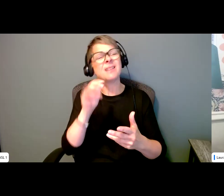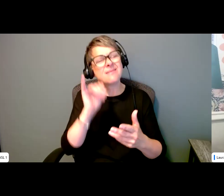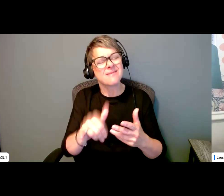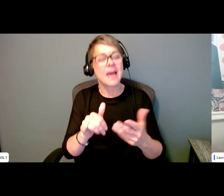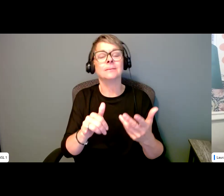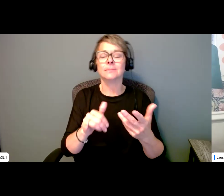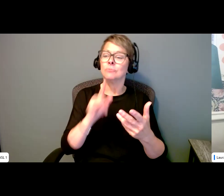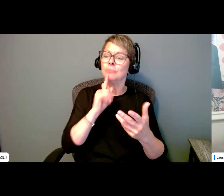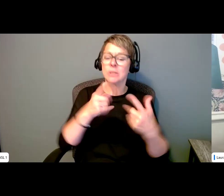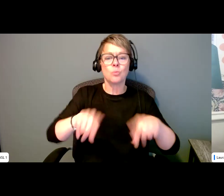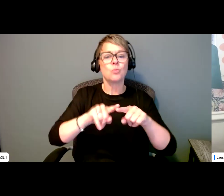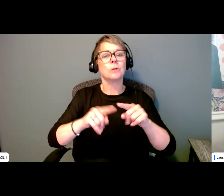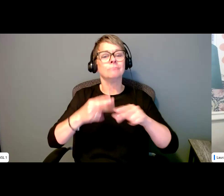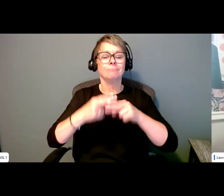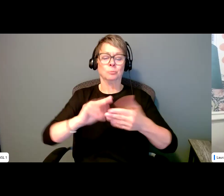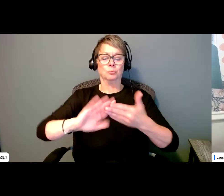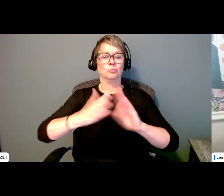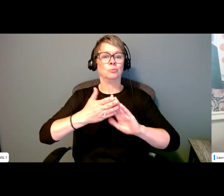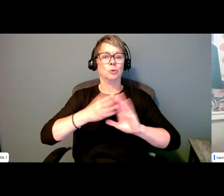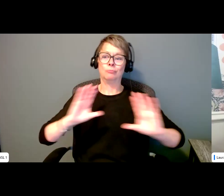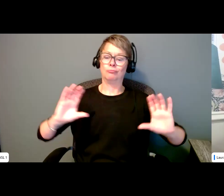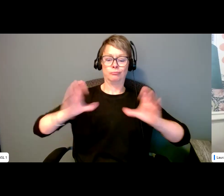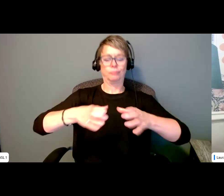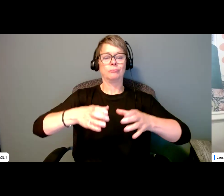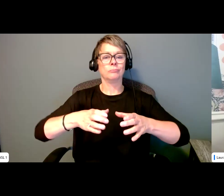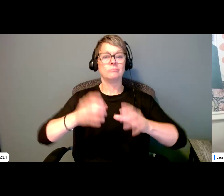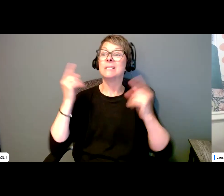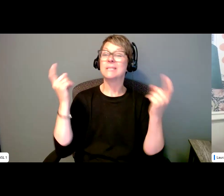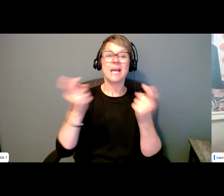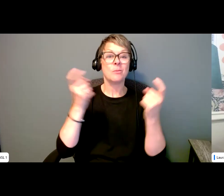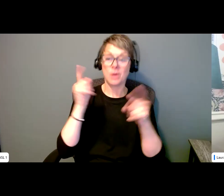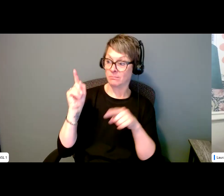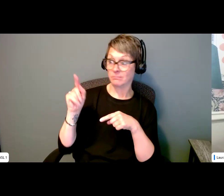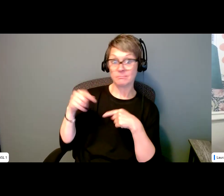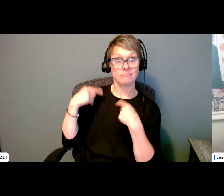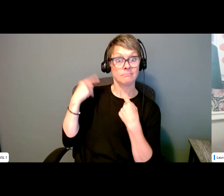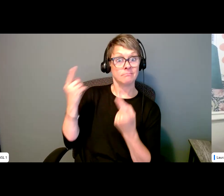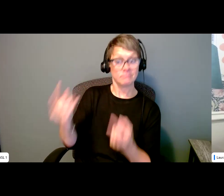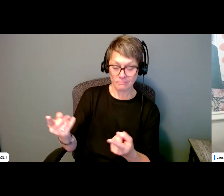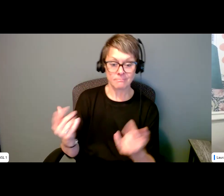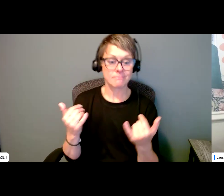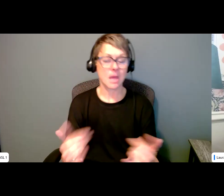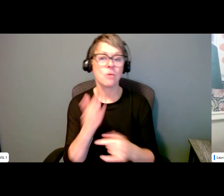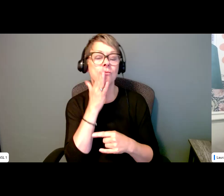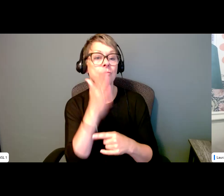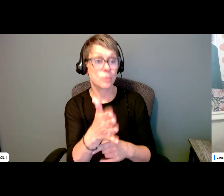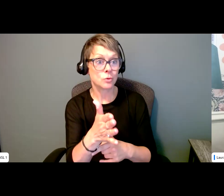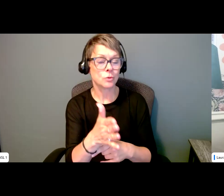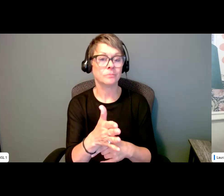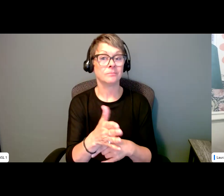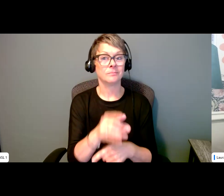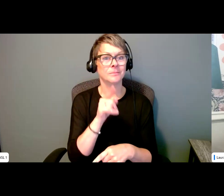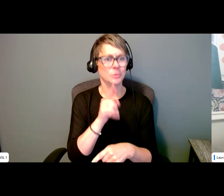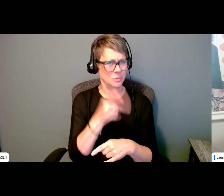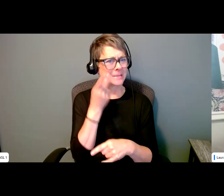a community and celebrating where we've been, where we are, and where we're going to go. And you're going to hear that